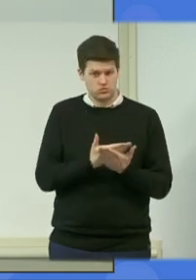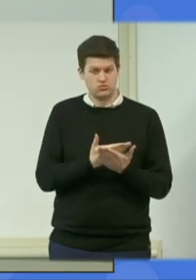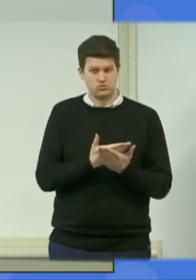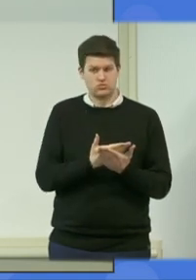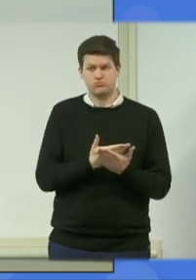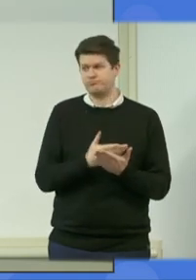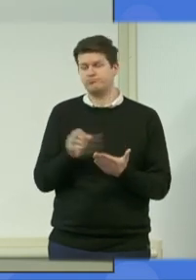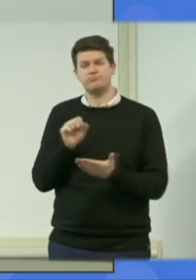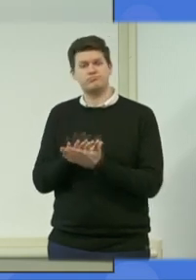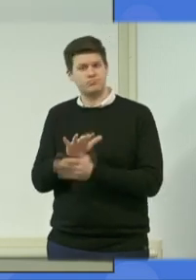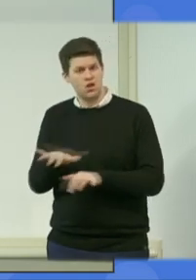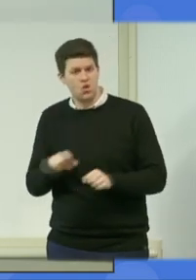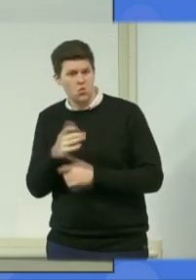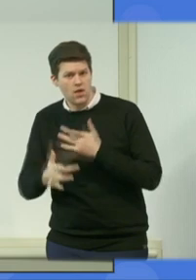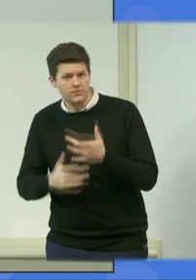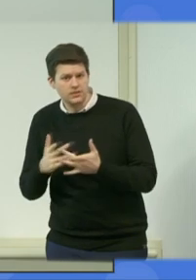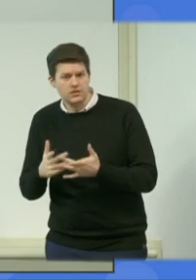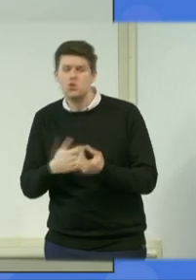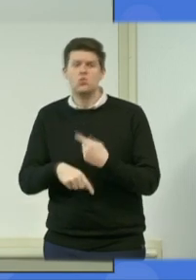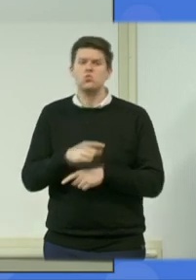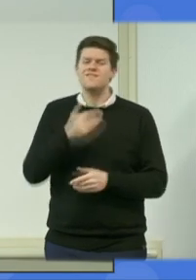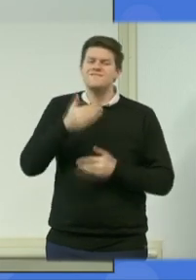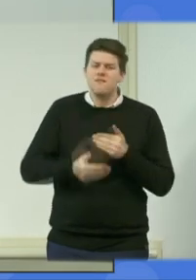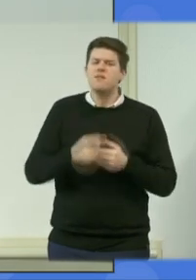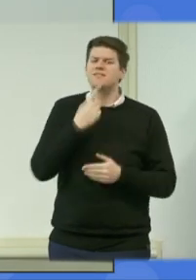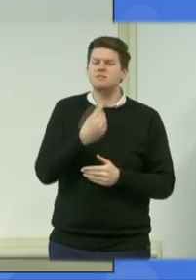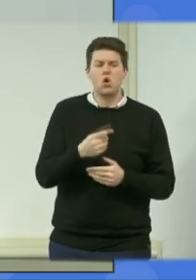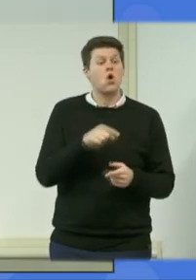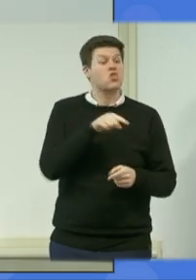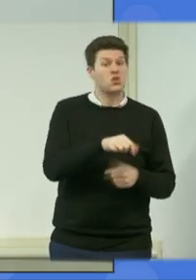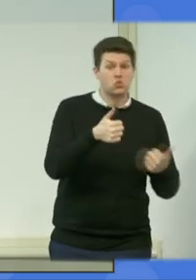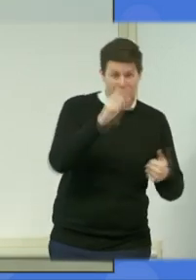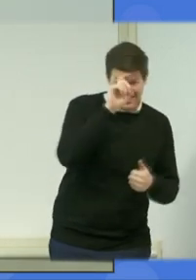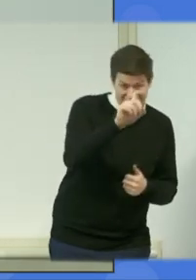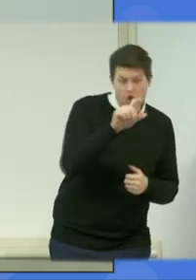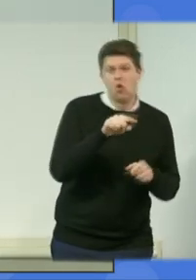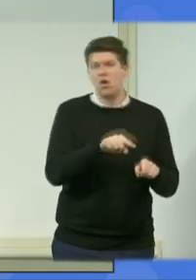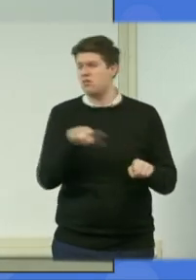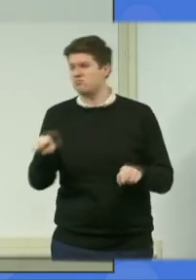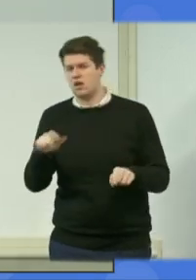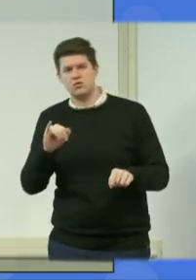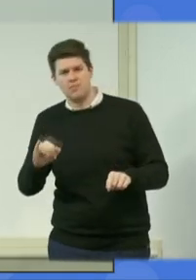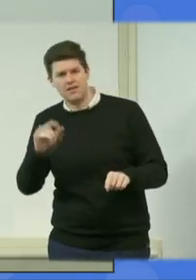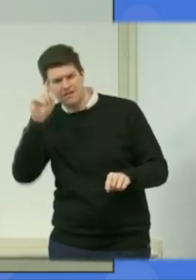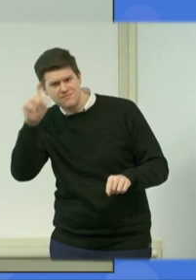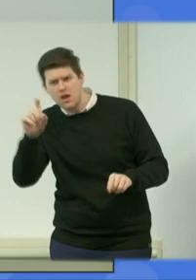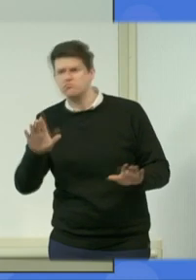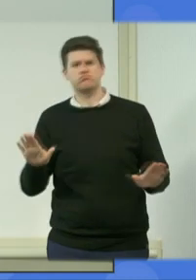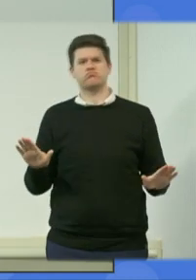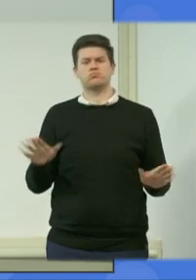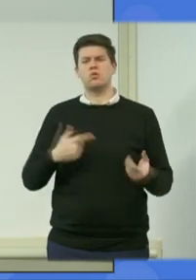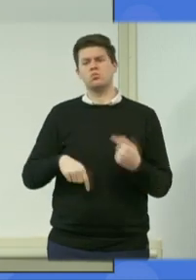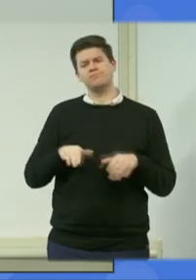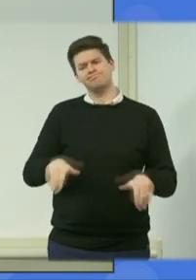website, you will see that at no point do we say this is a good idea or that's not a good idea. Our job is to say how is the money being spent